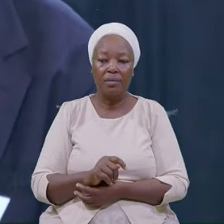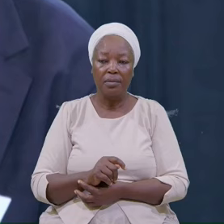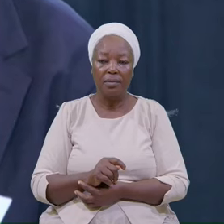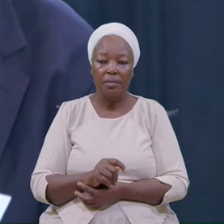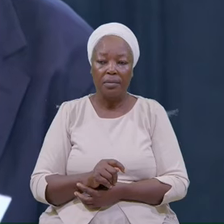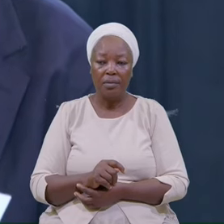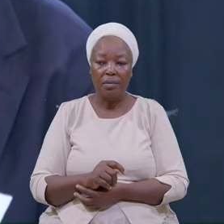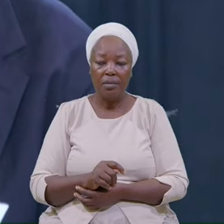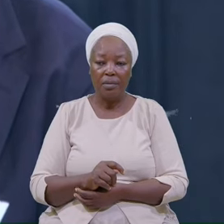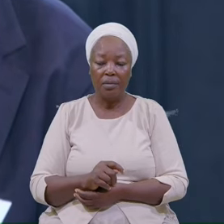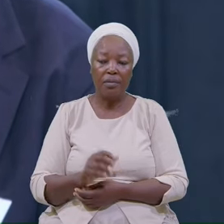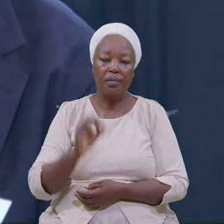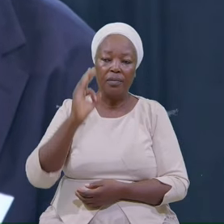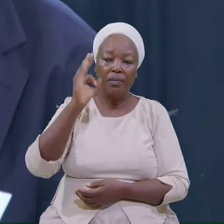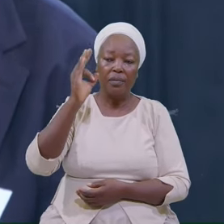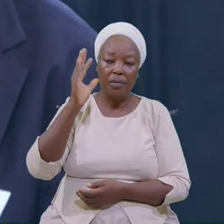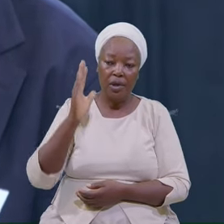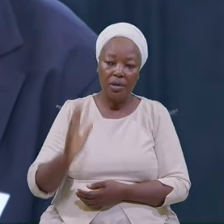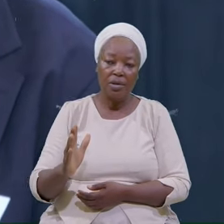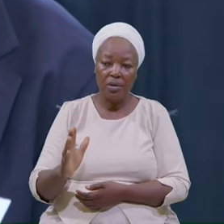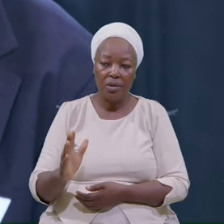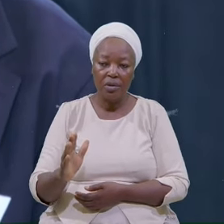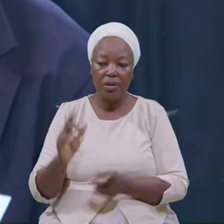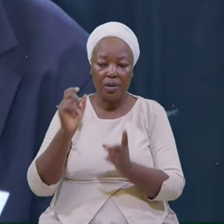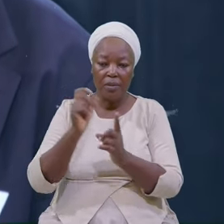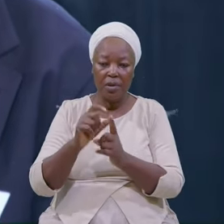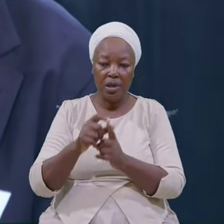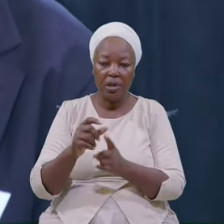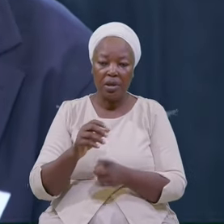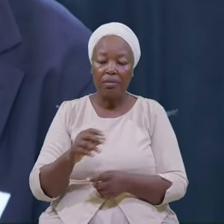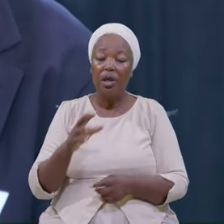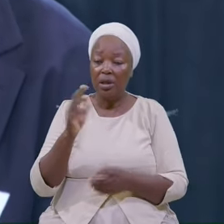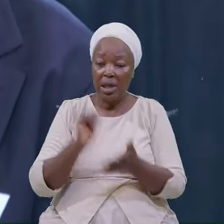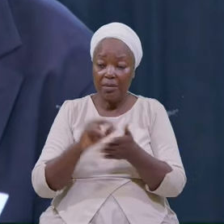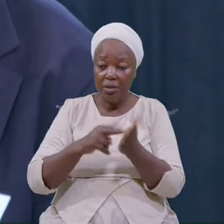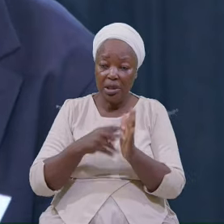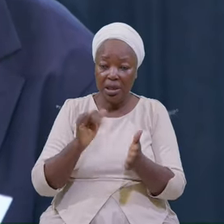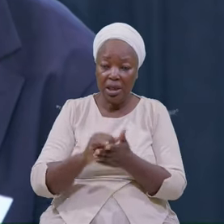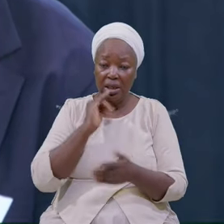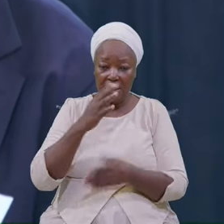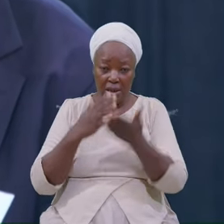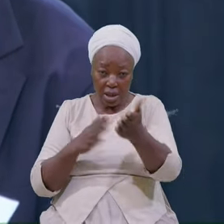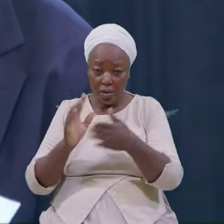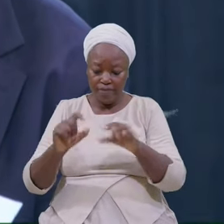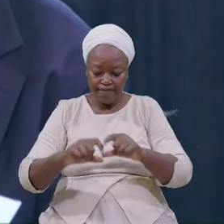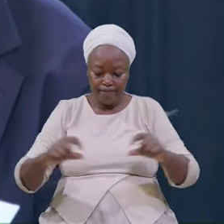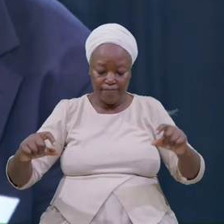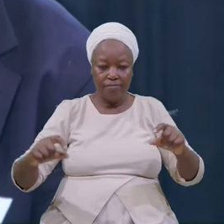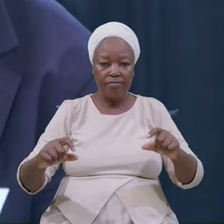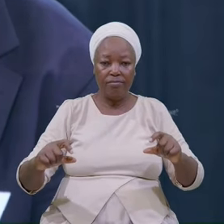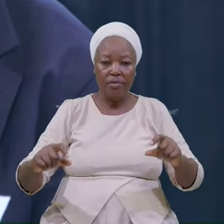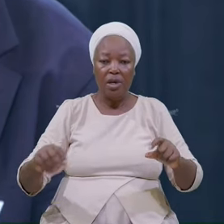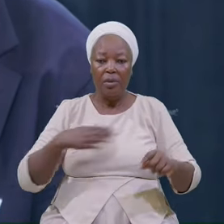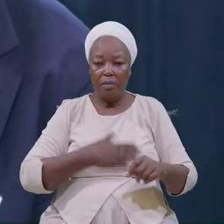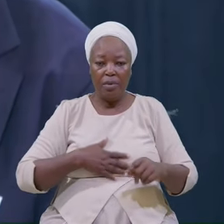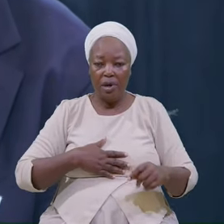Pastor's message, displayed on your screen. Player, please visit the link and fill out